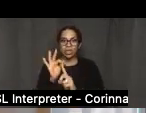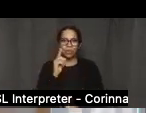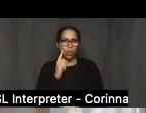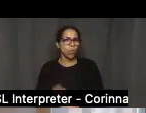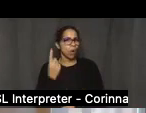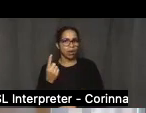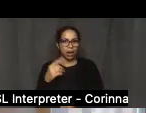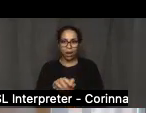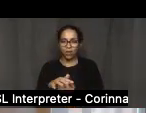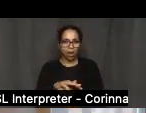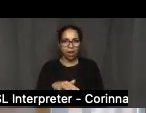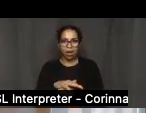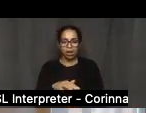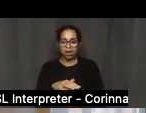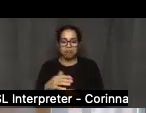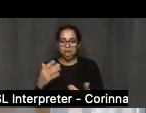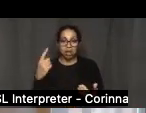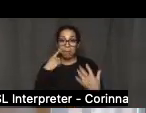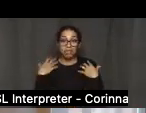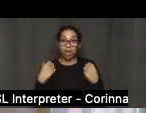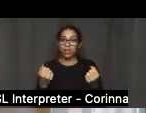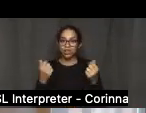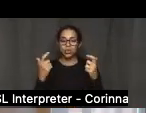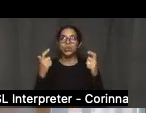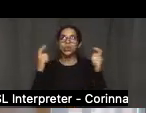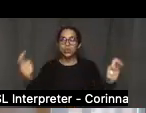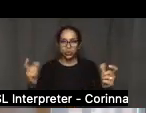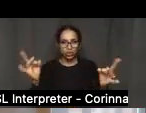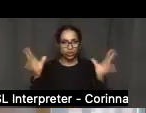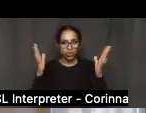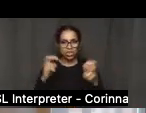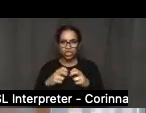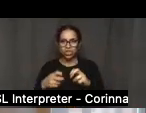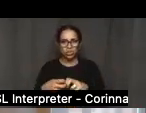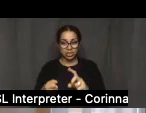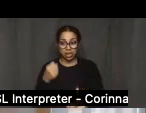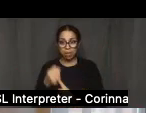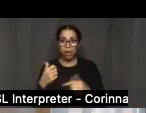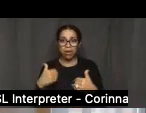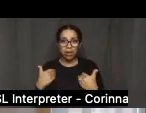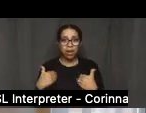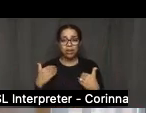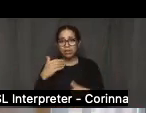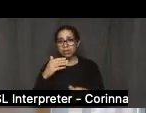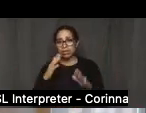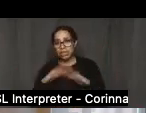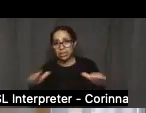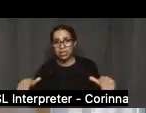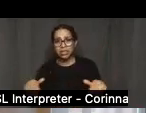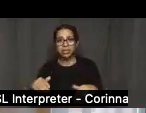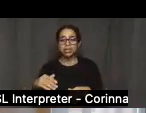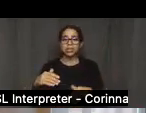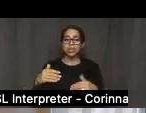as mental health is a huge issue that is impacting so many young kids, so many young adults that we know